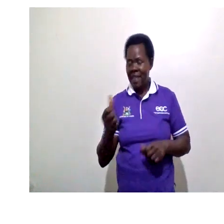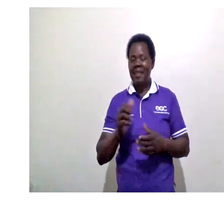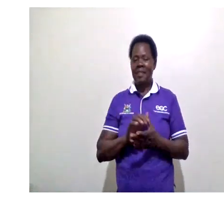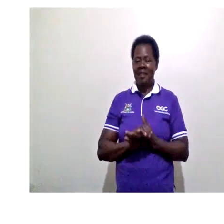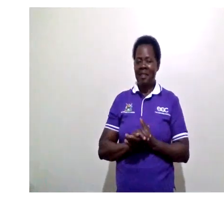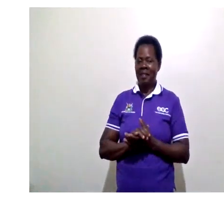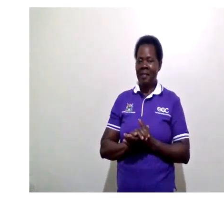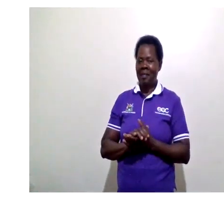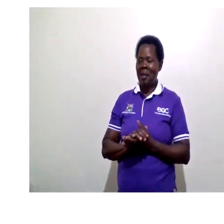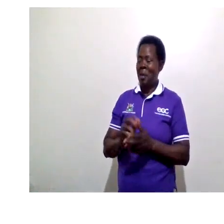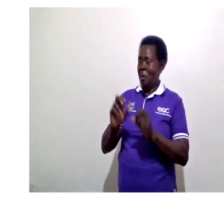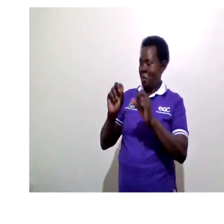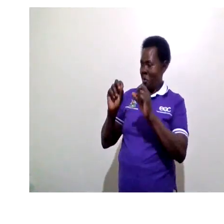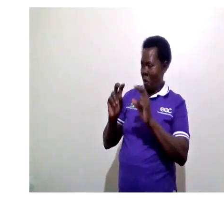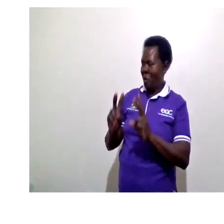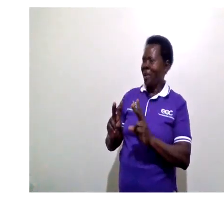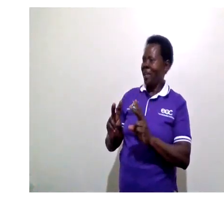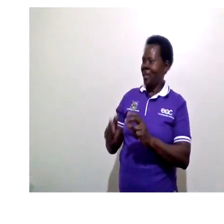base 6.